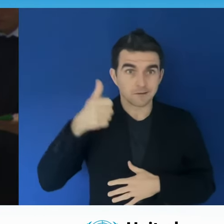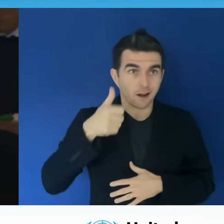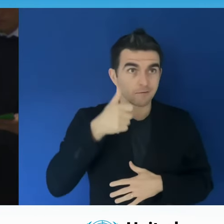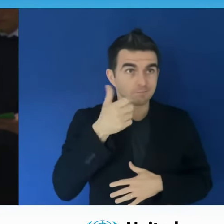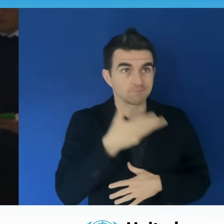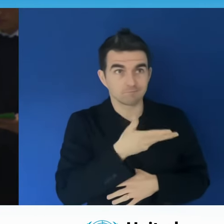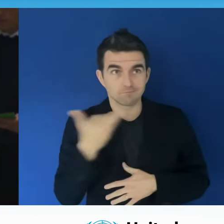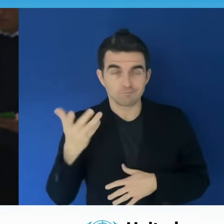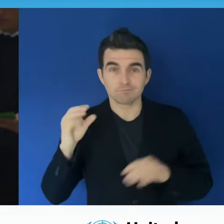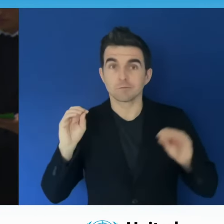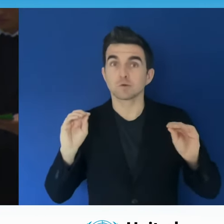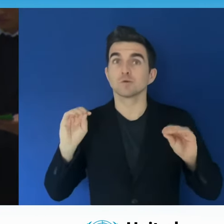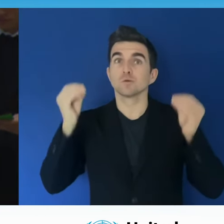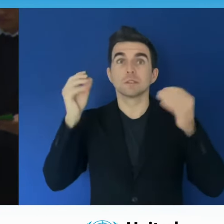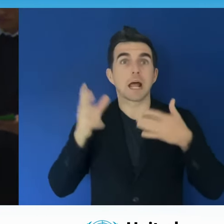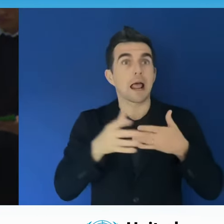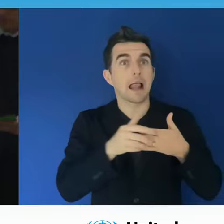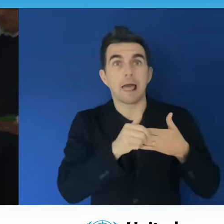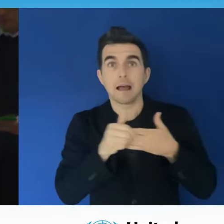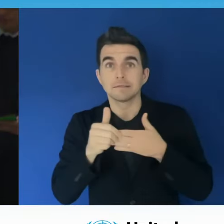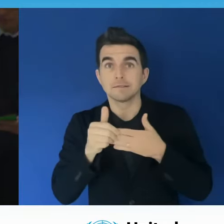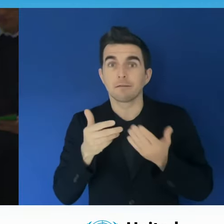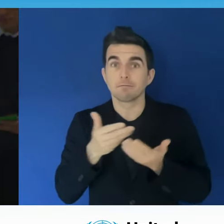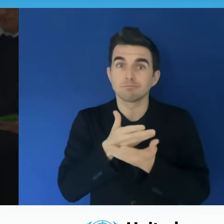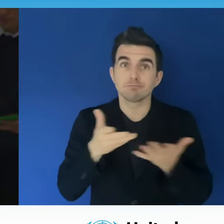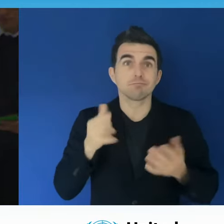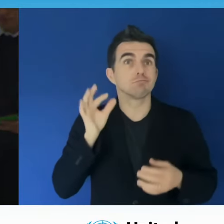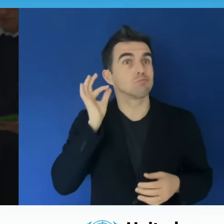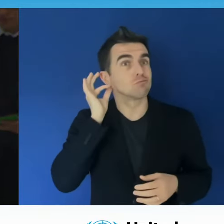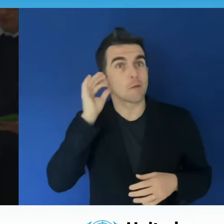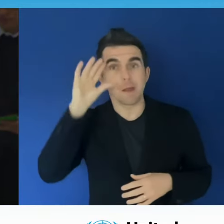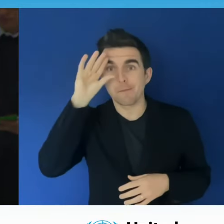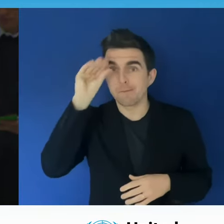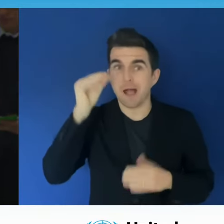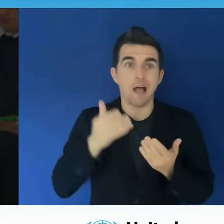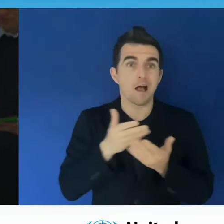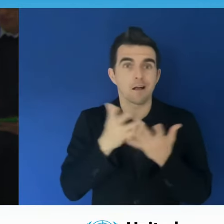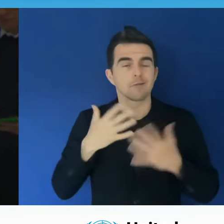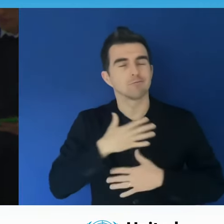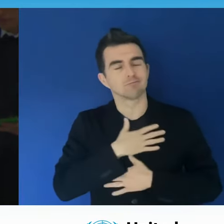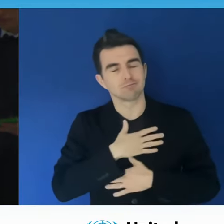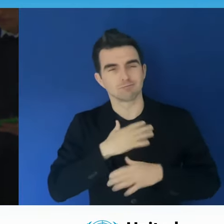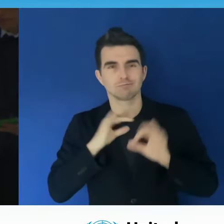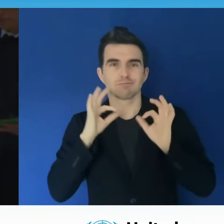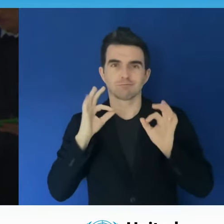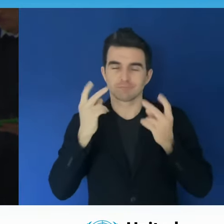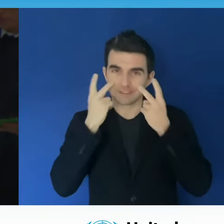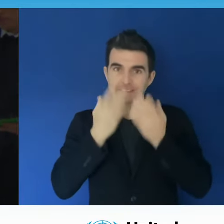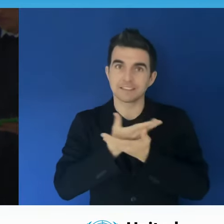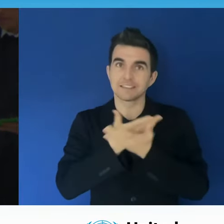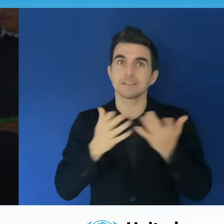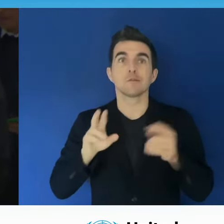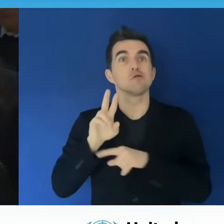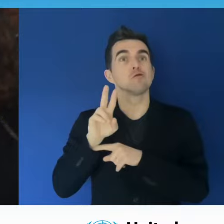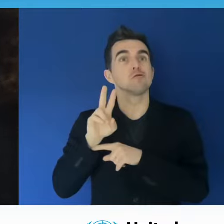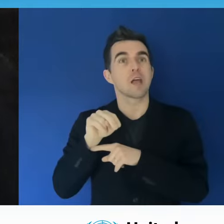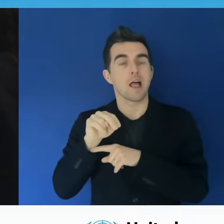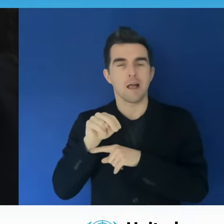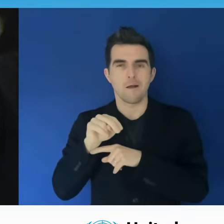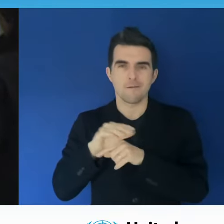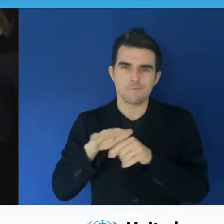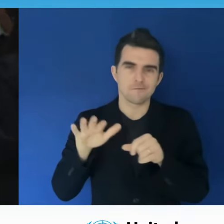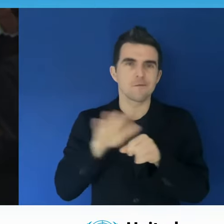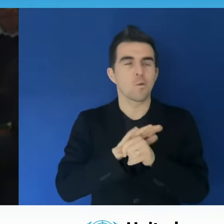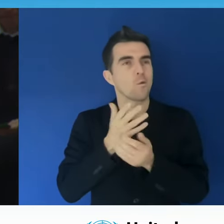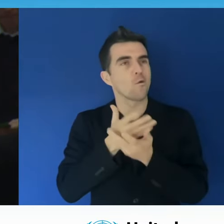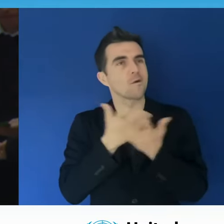UN so full of young people this week and to see this chamber also full of young people. And